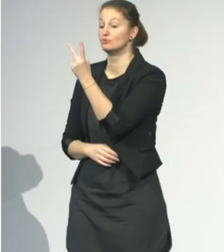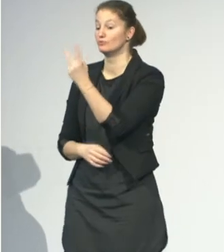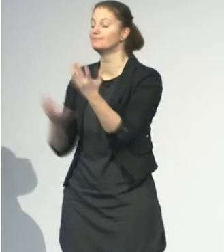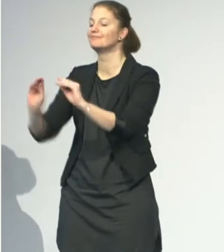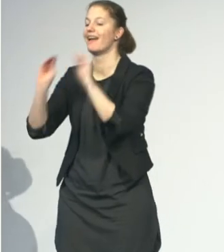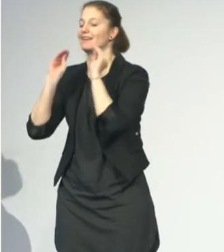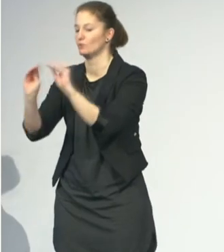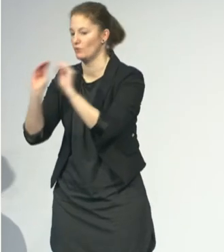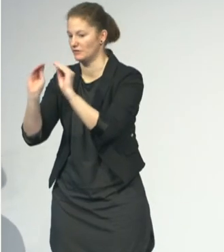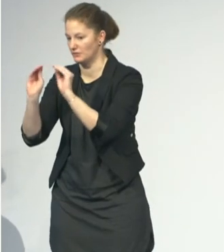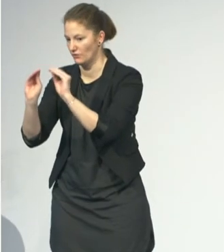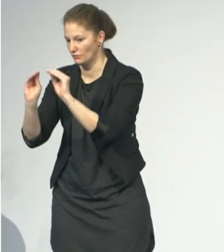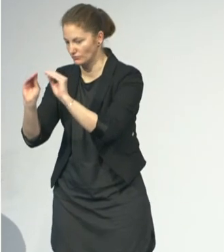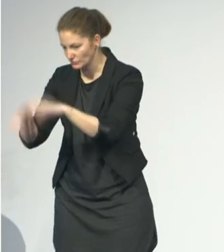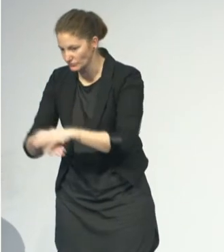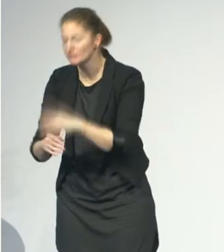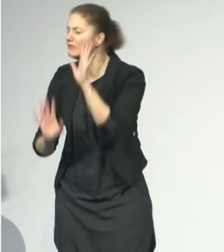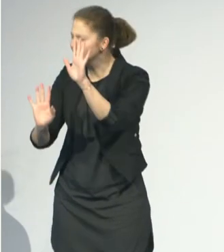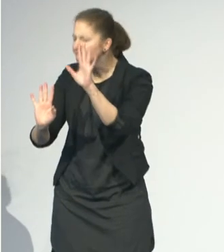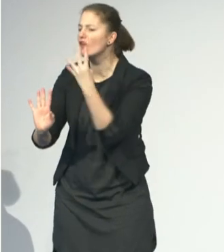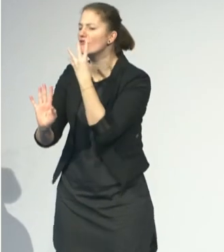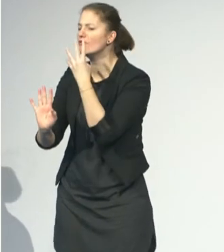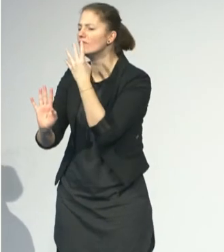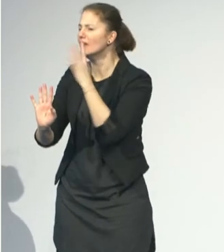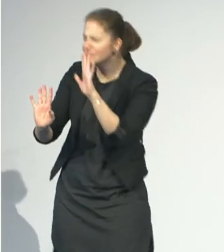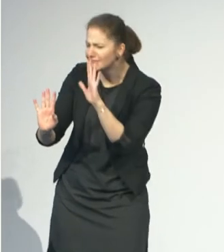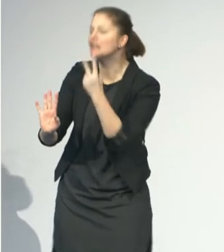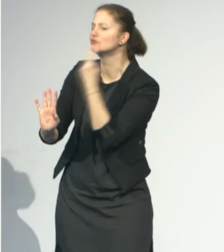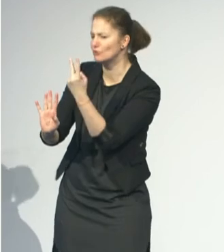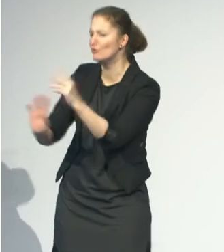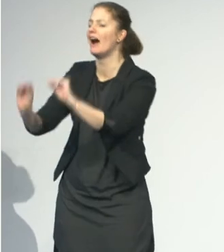independent living. Yeah, so we are board, every year here.